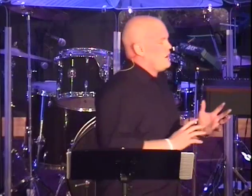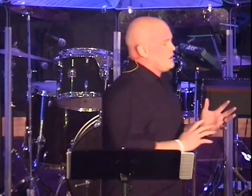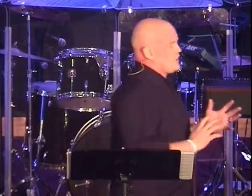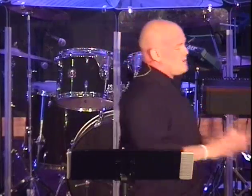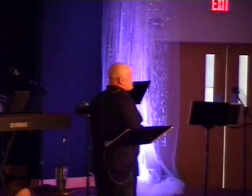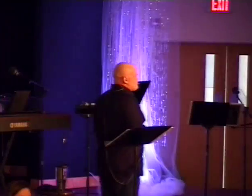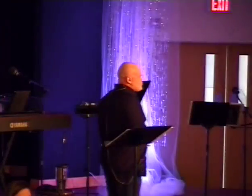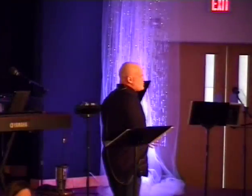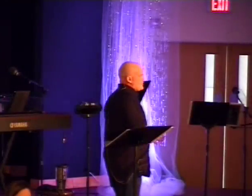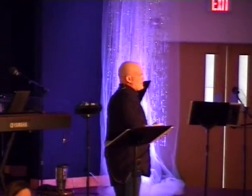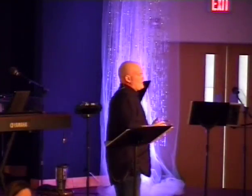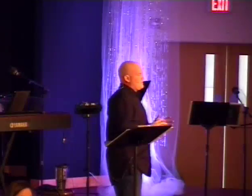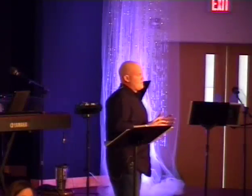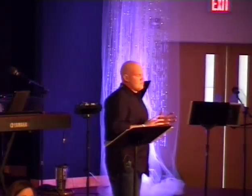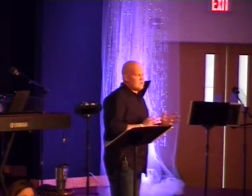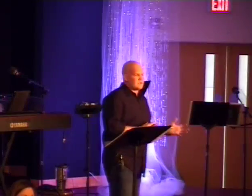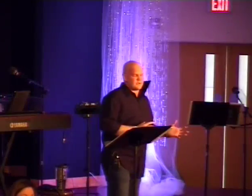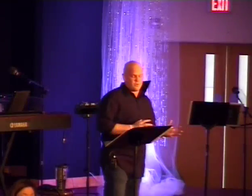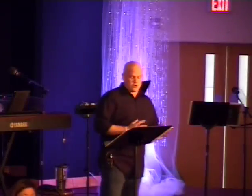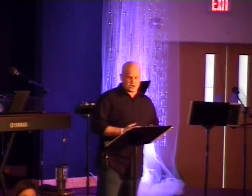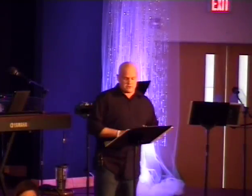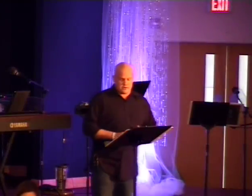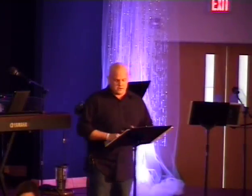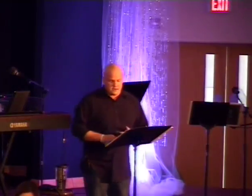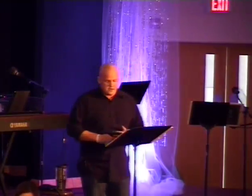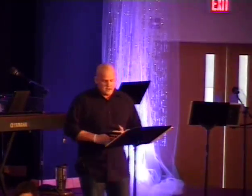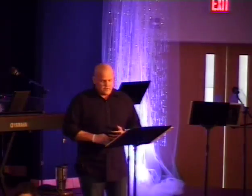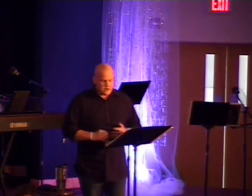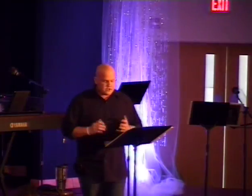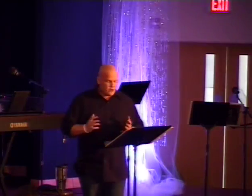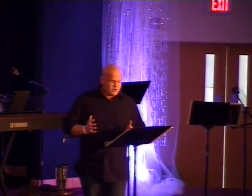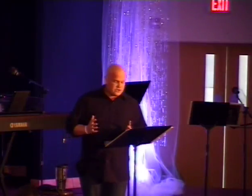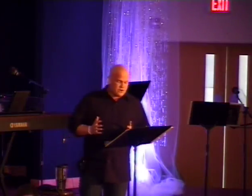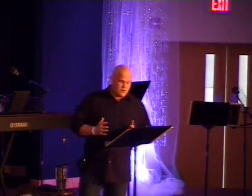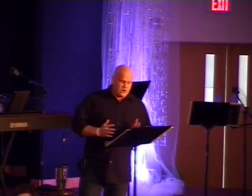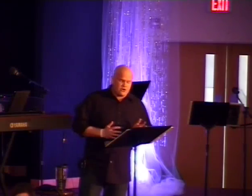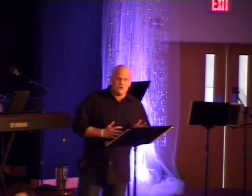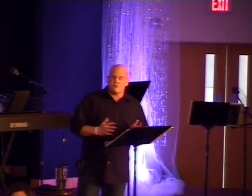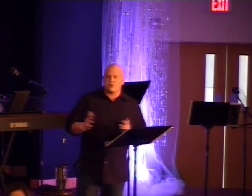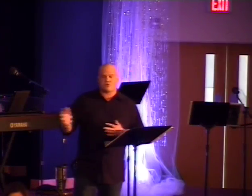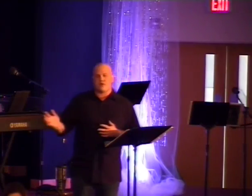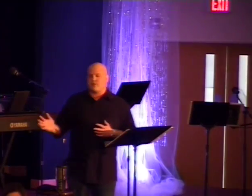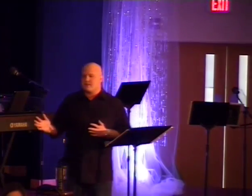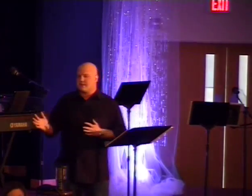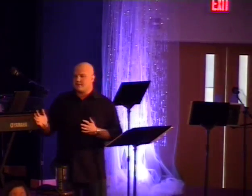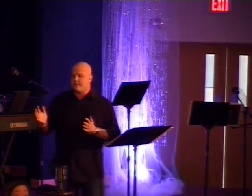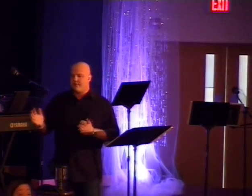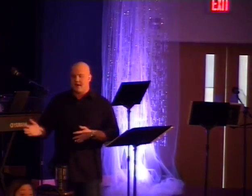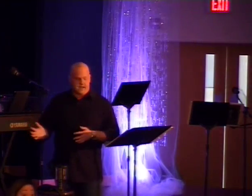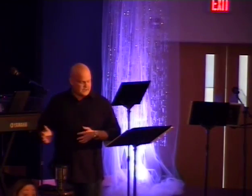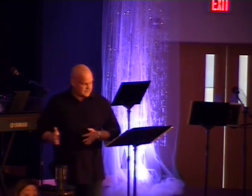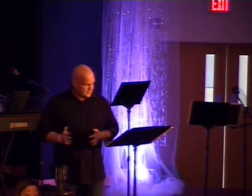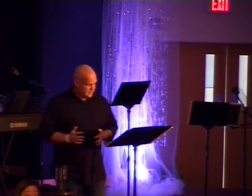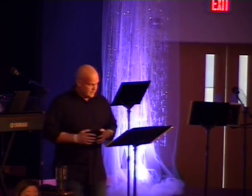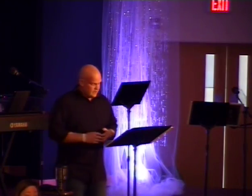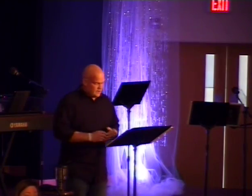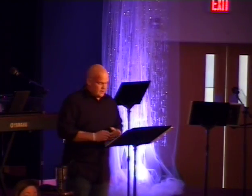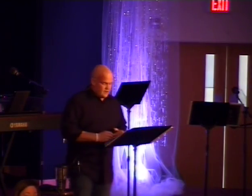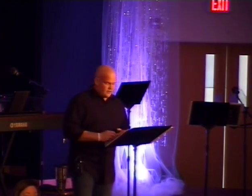about types of music and the music to worship, there is also numerous references to